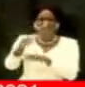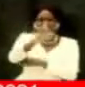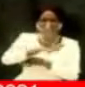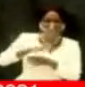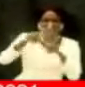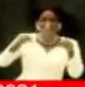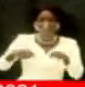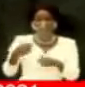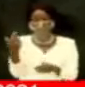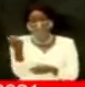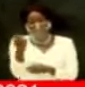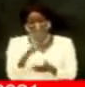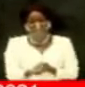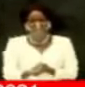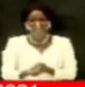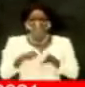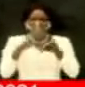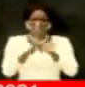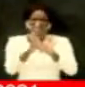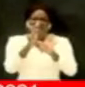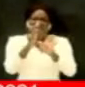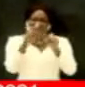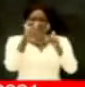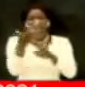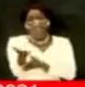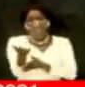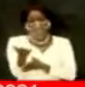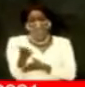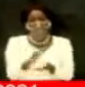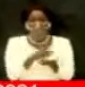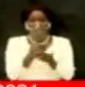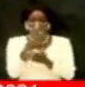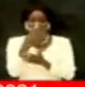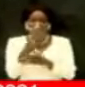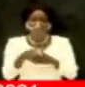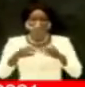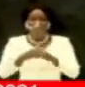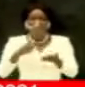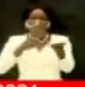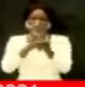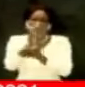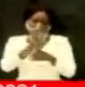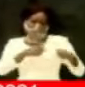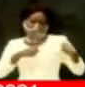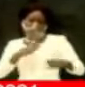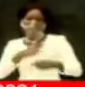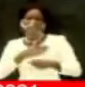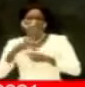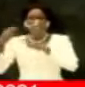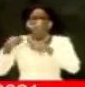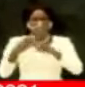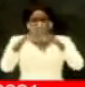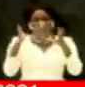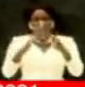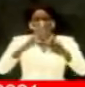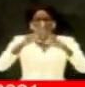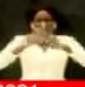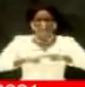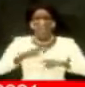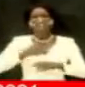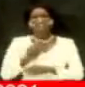way to do it, because when you talk about the right to life, the responsibility is with us as individuals, and